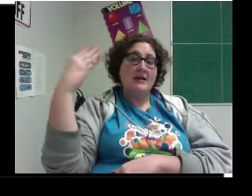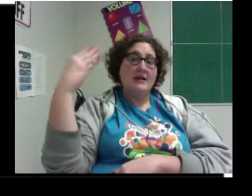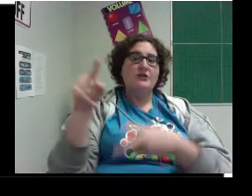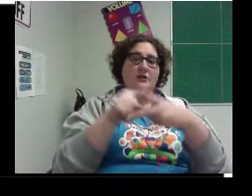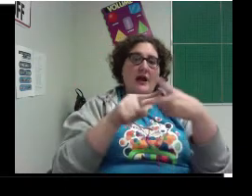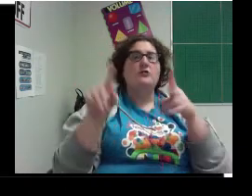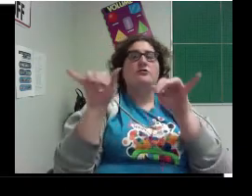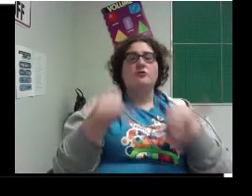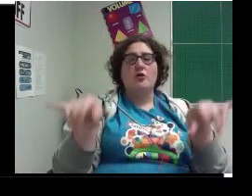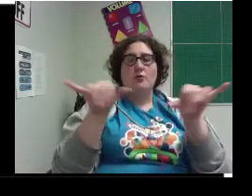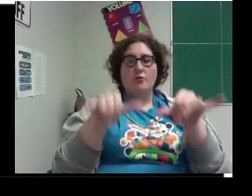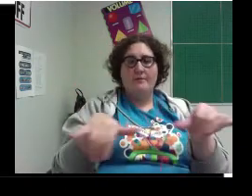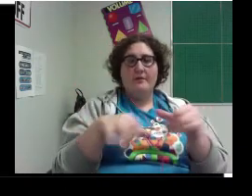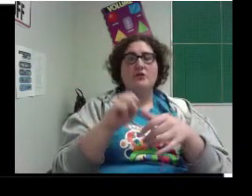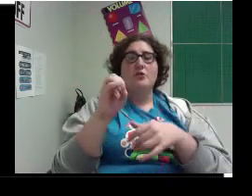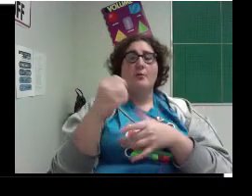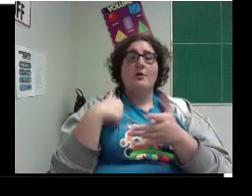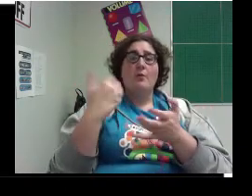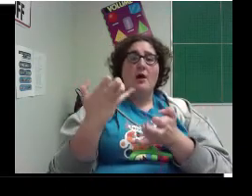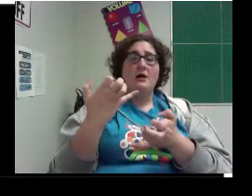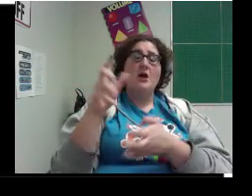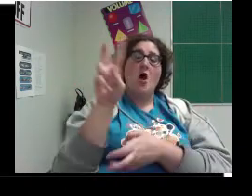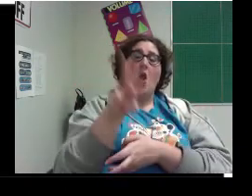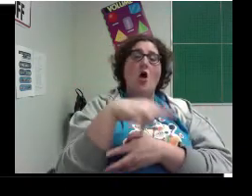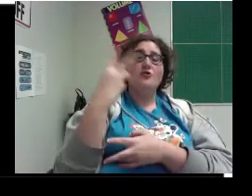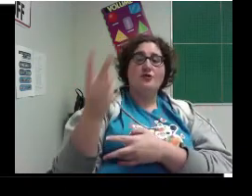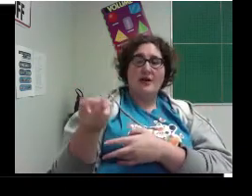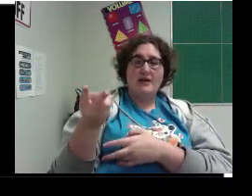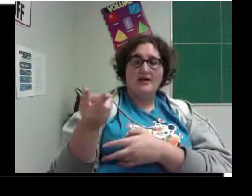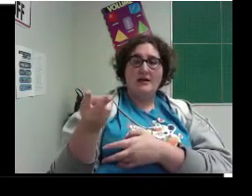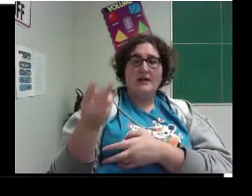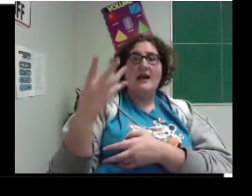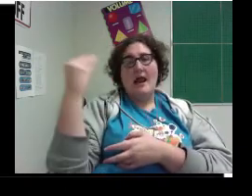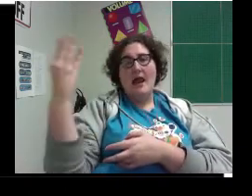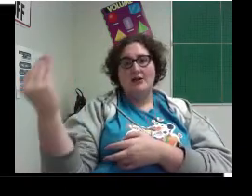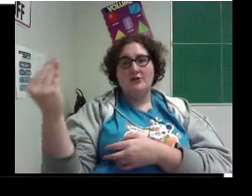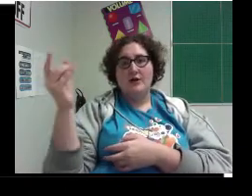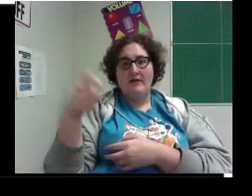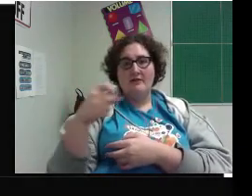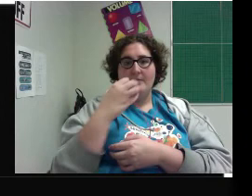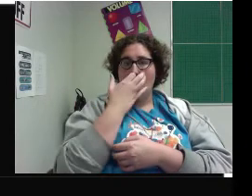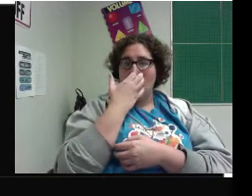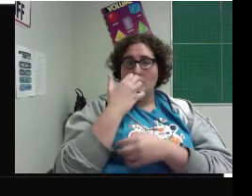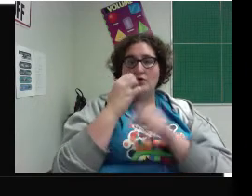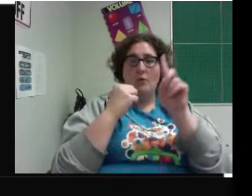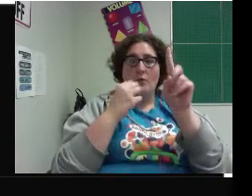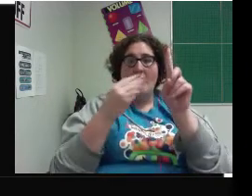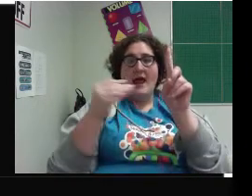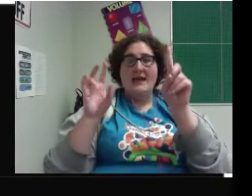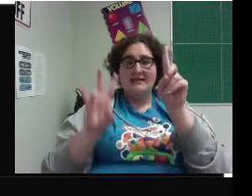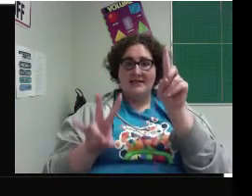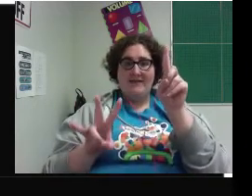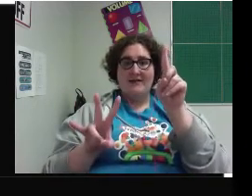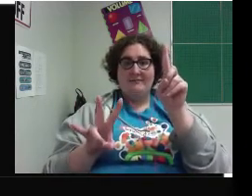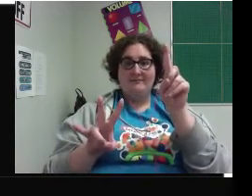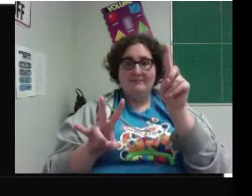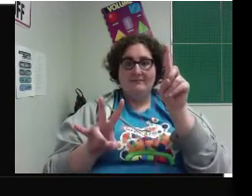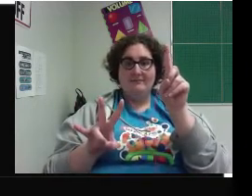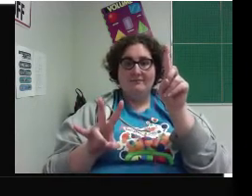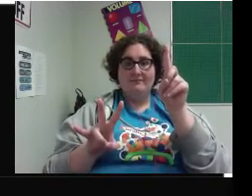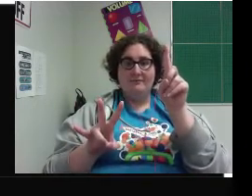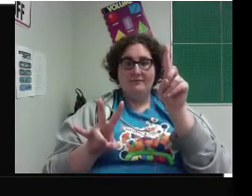congruent. So we want alternating and their exterior, so that would be angle 1 and angle 7. So that means